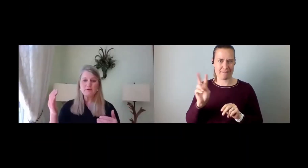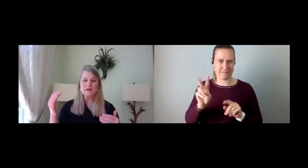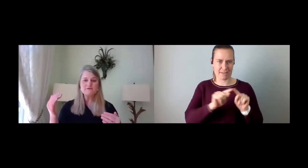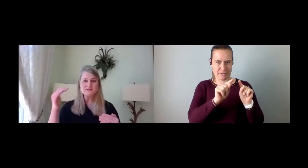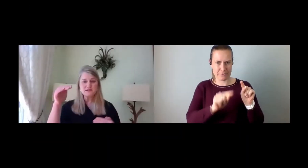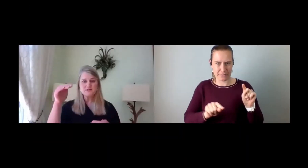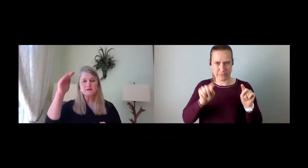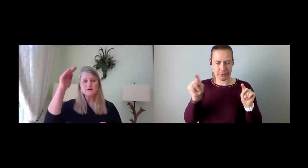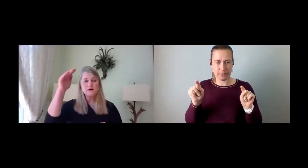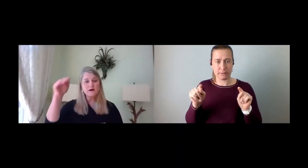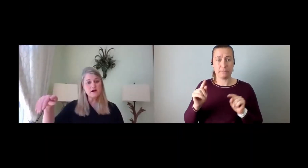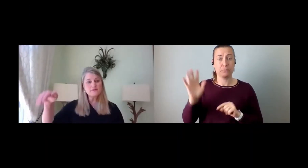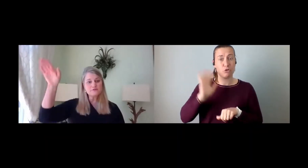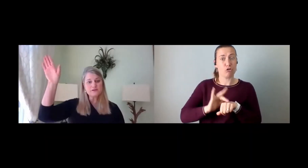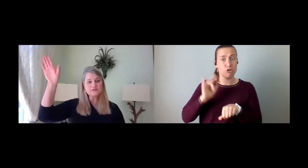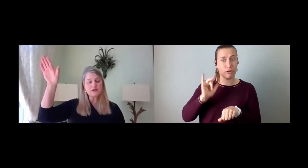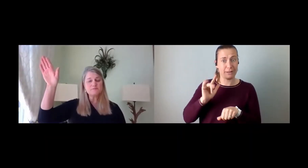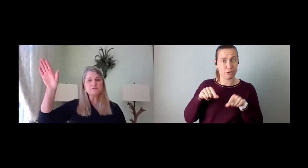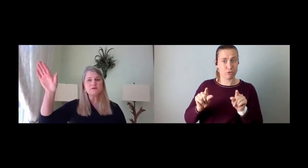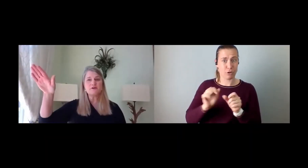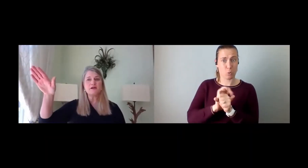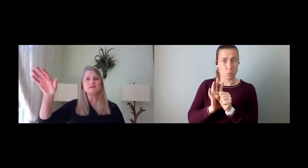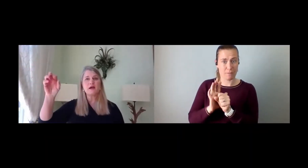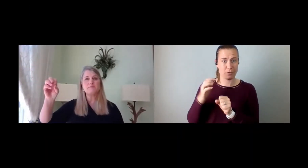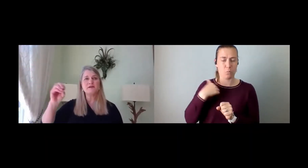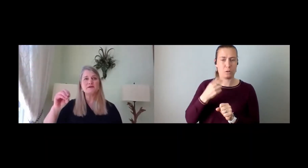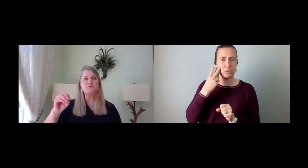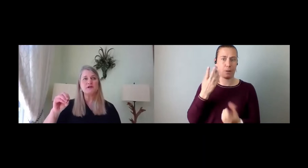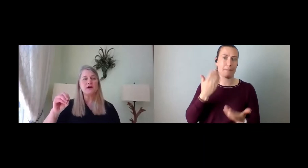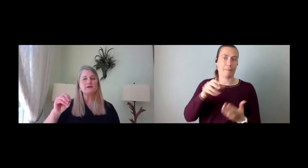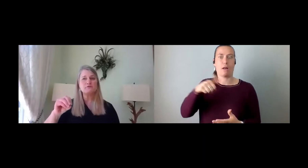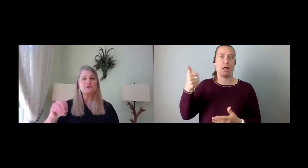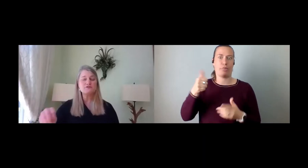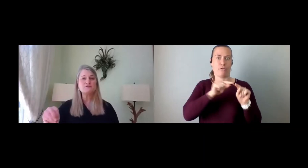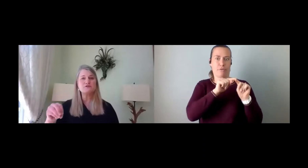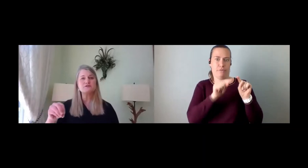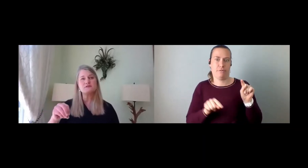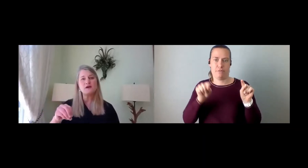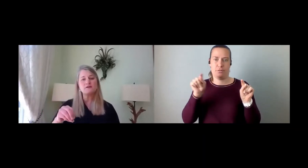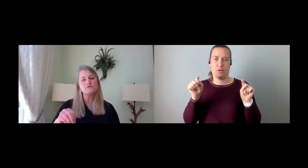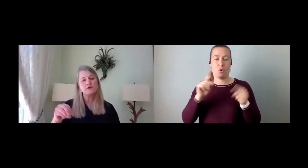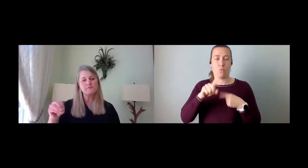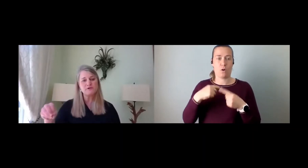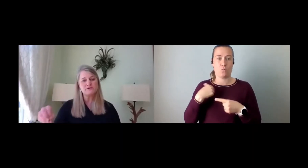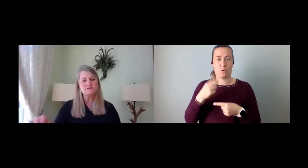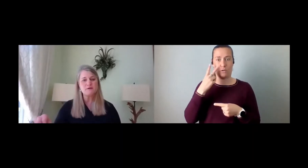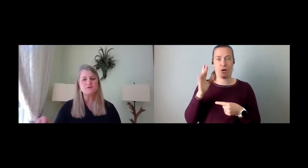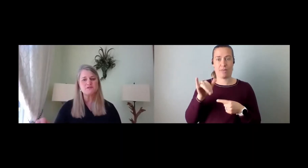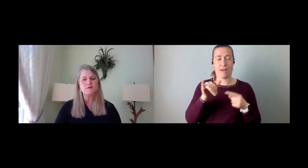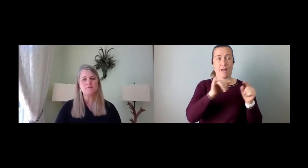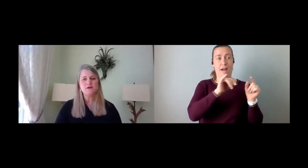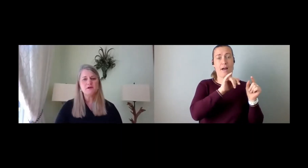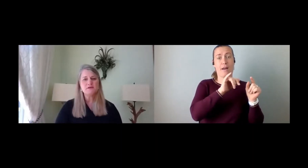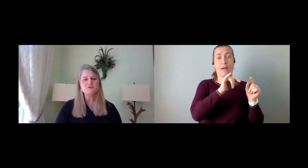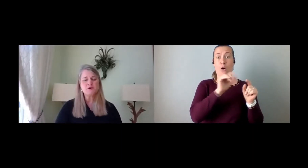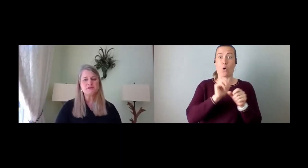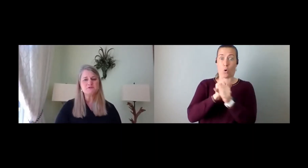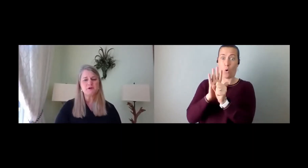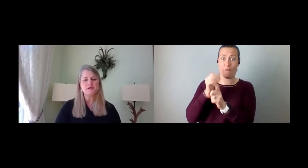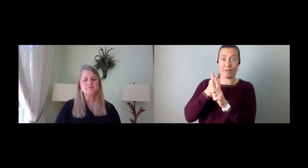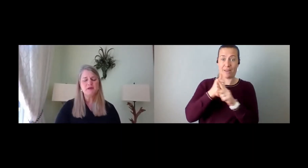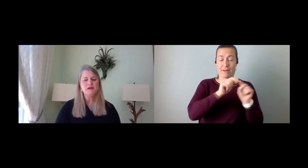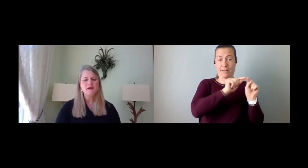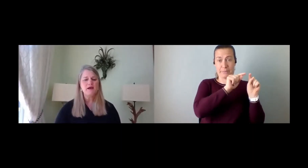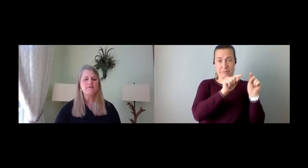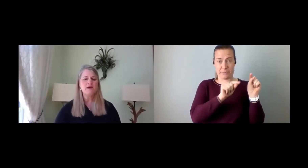understanding we may have seen another V-shaped event happening as we got a resurgence in that November and December time in